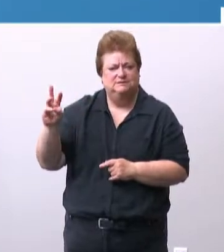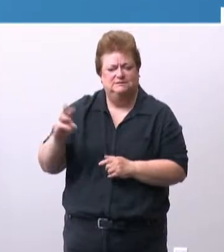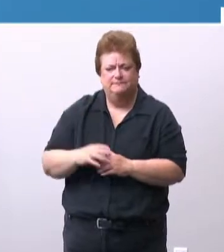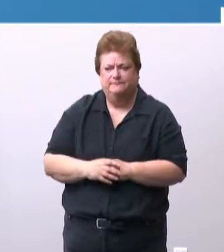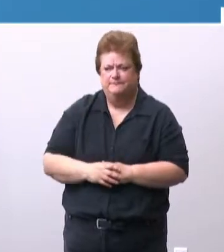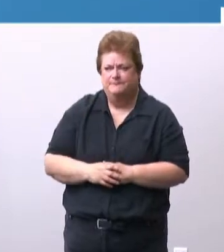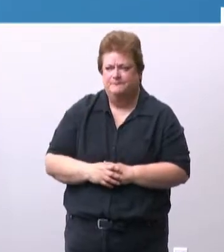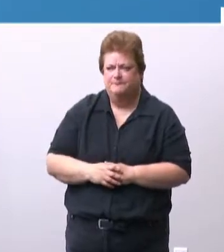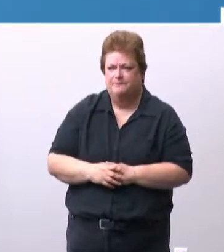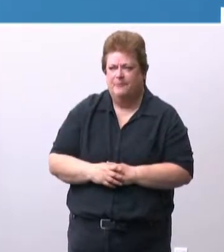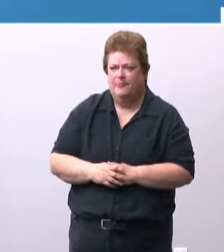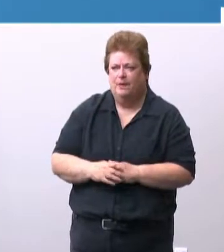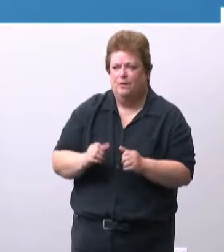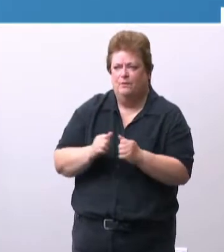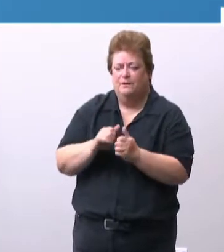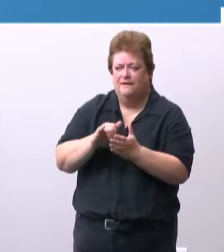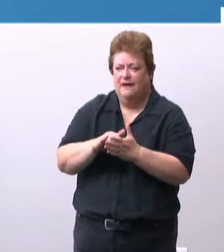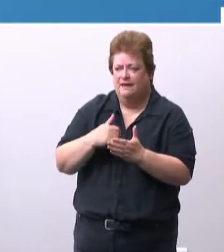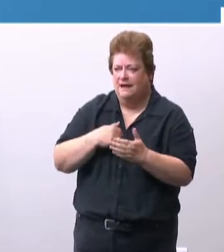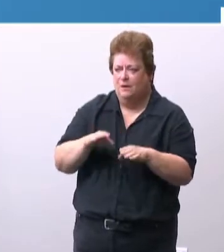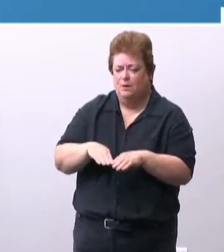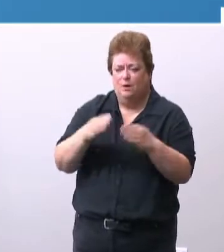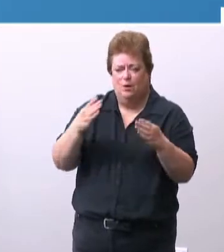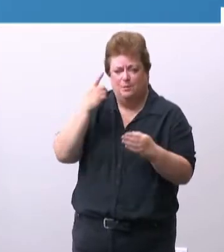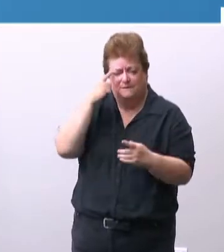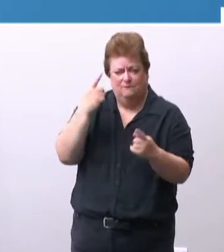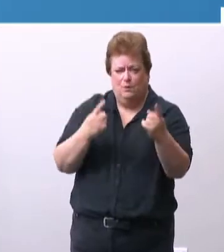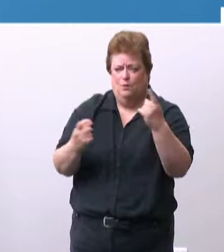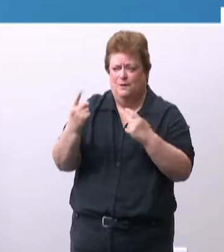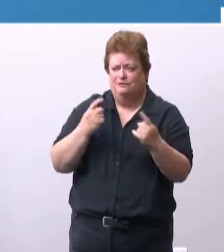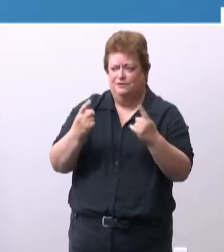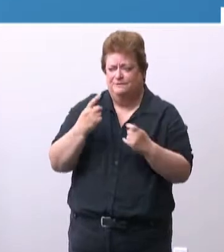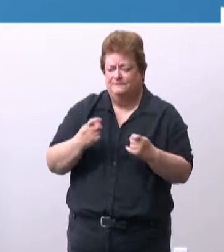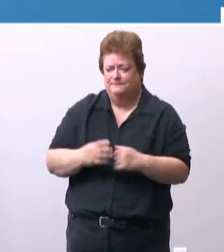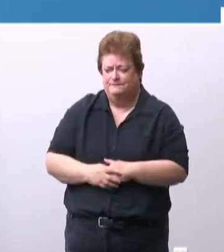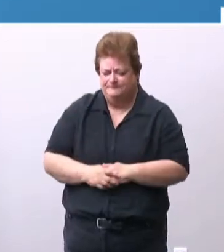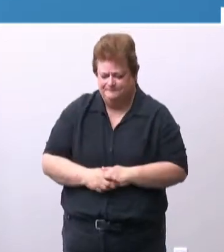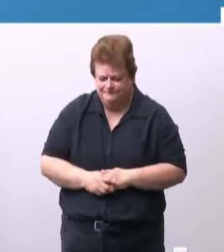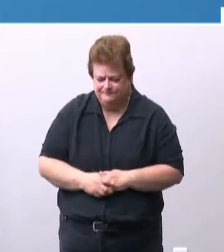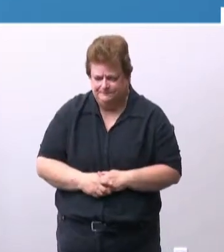402-441-8006. And with that, we'd be happy to take any questions.